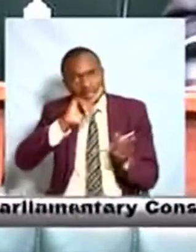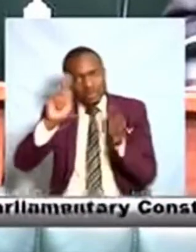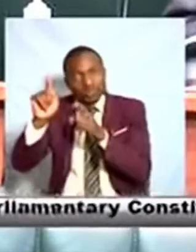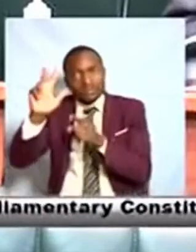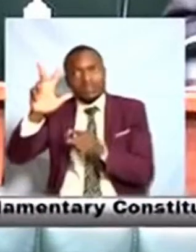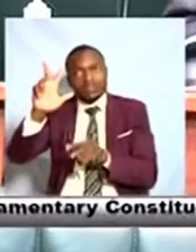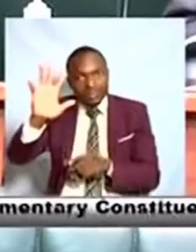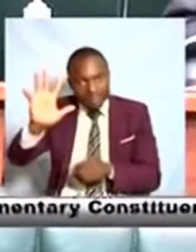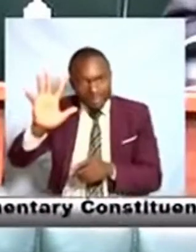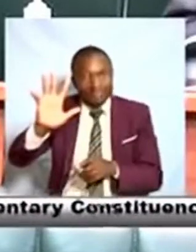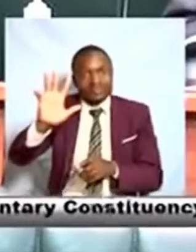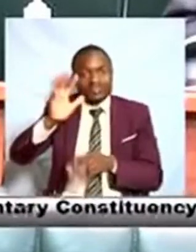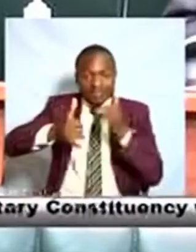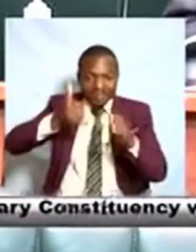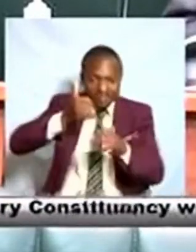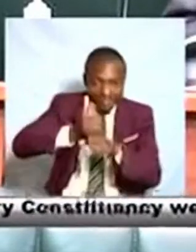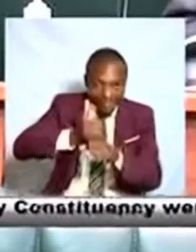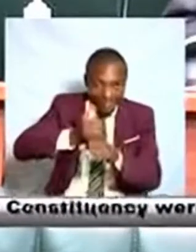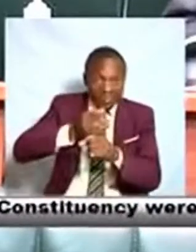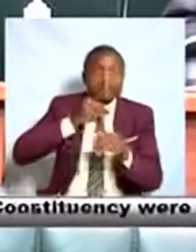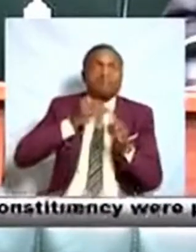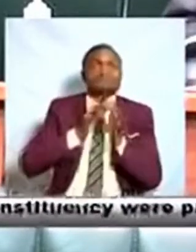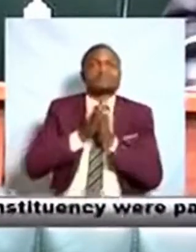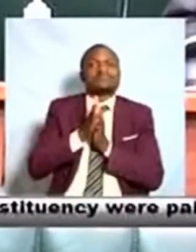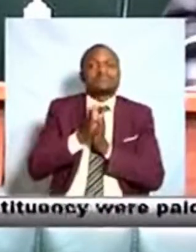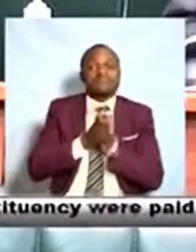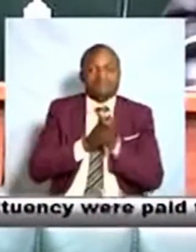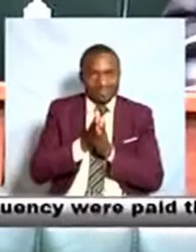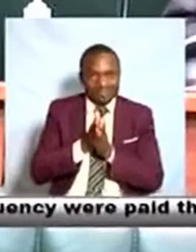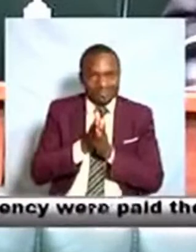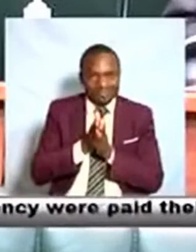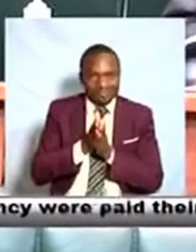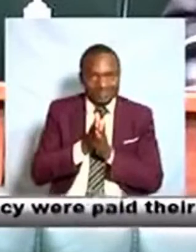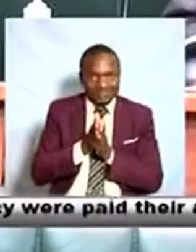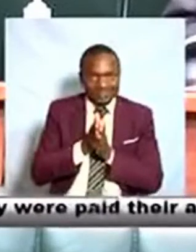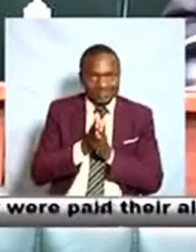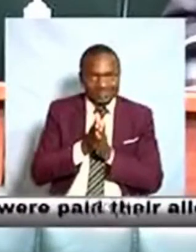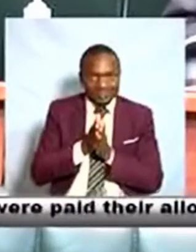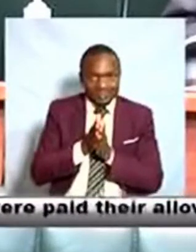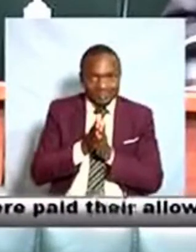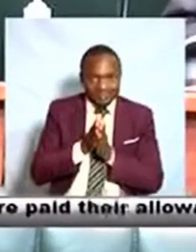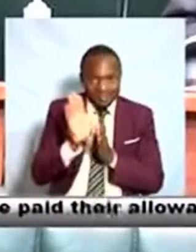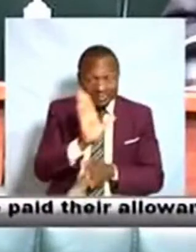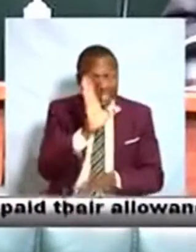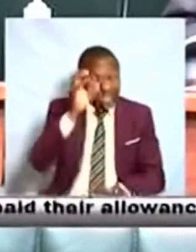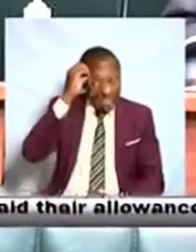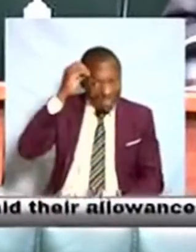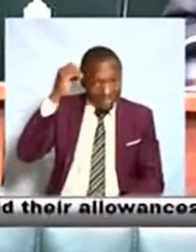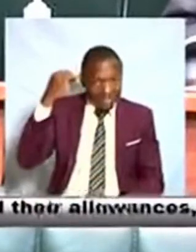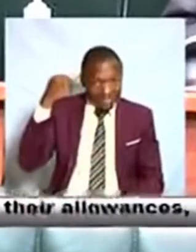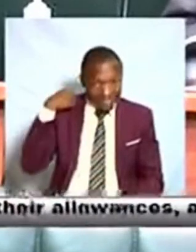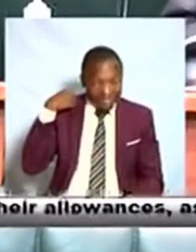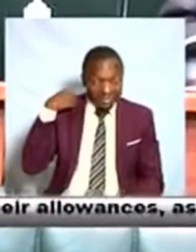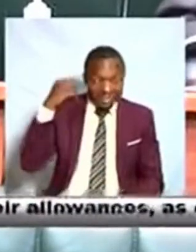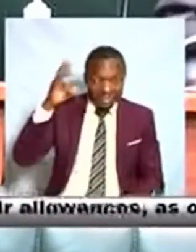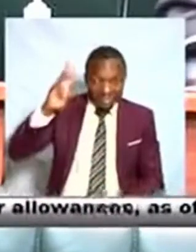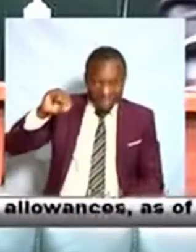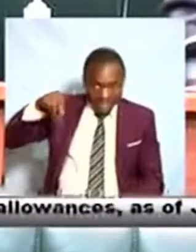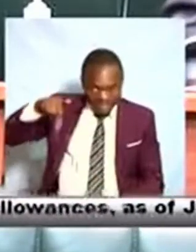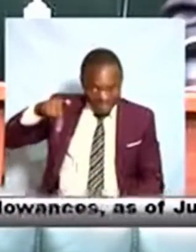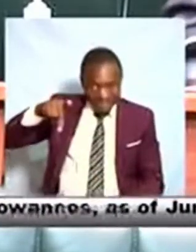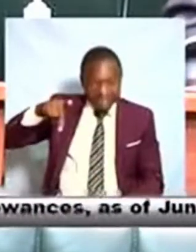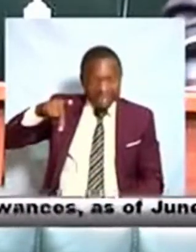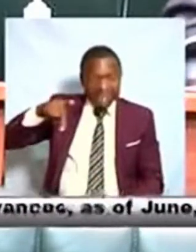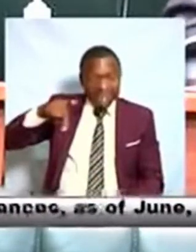35? For the interest of my office as a Member of Parliament and the